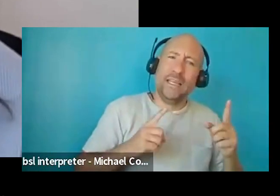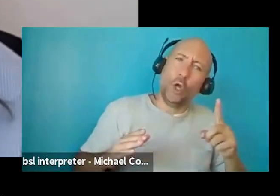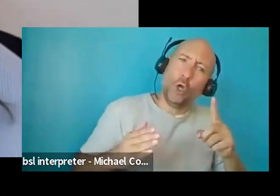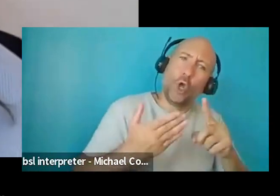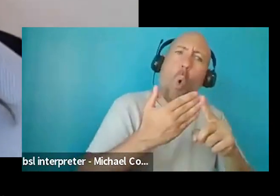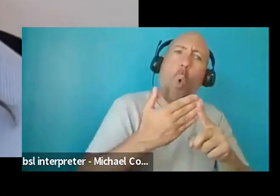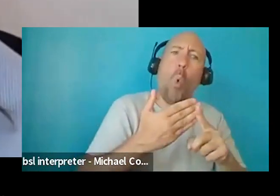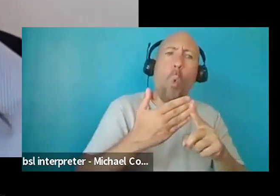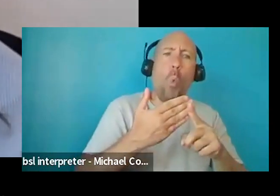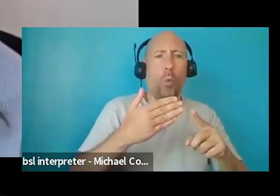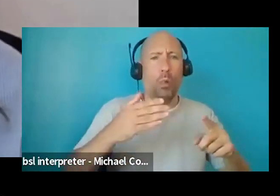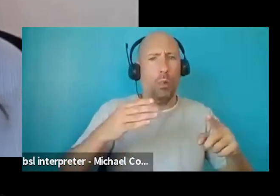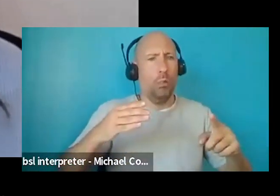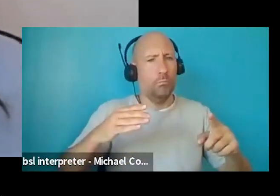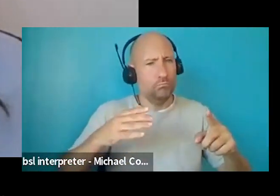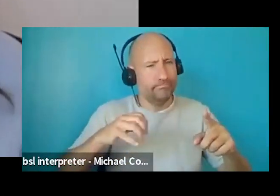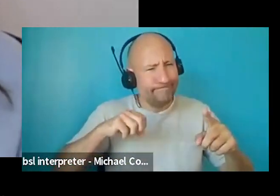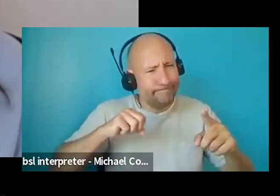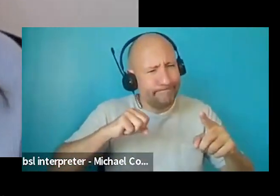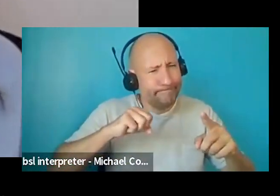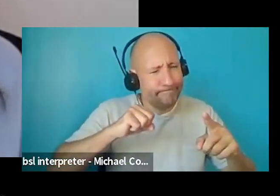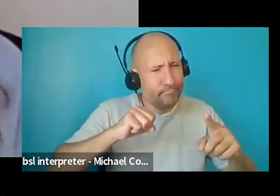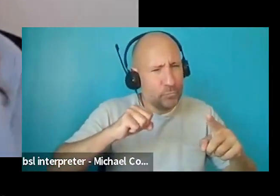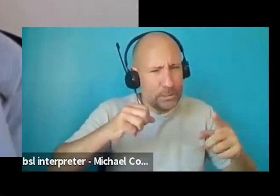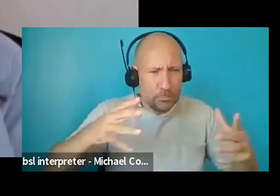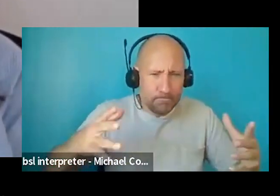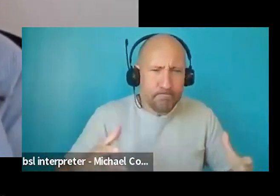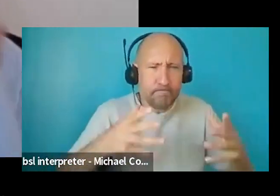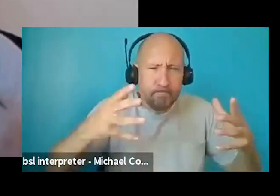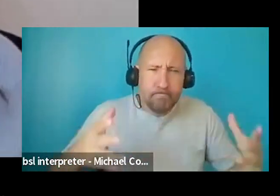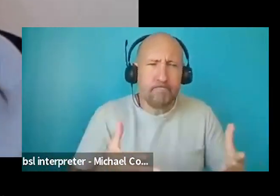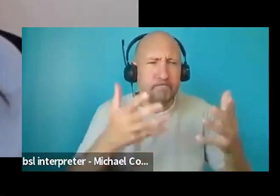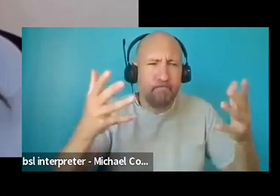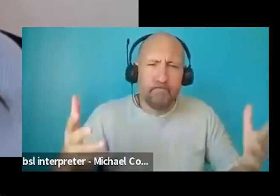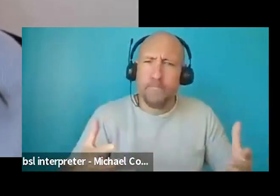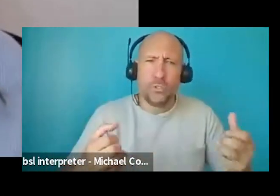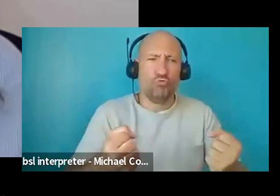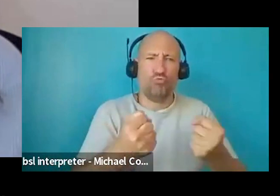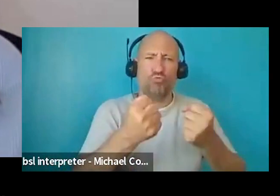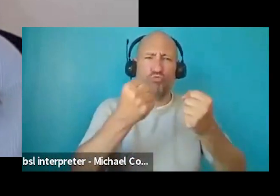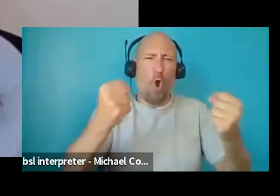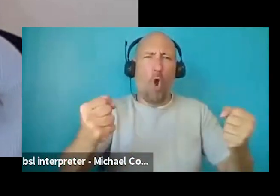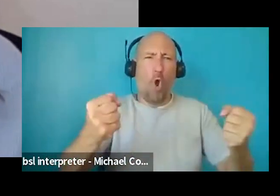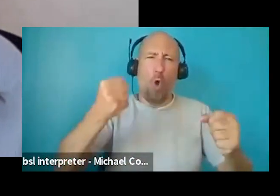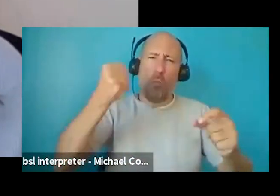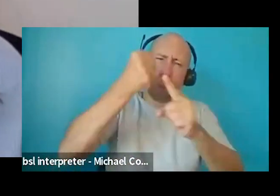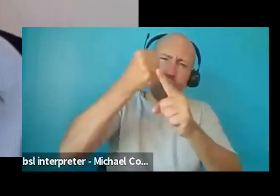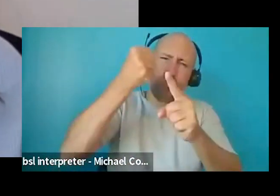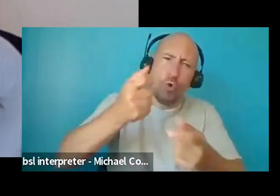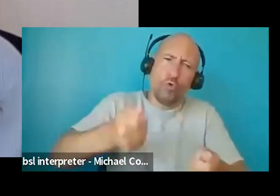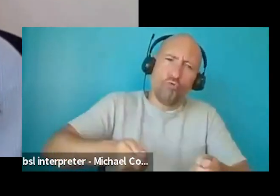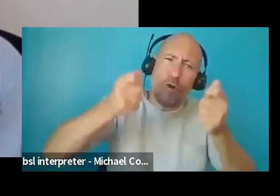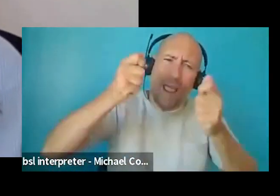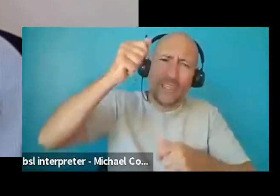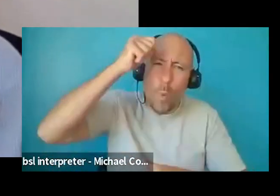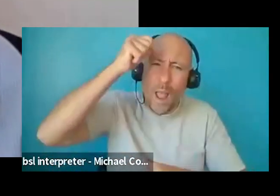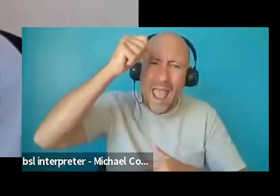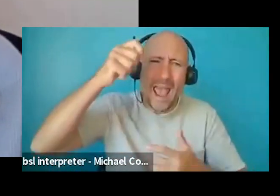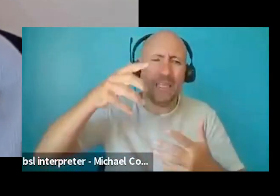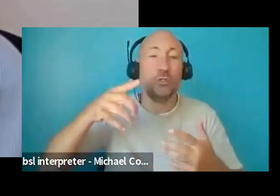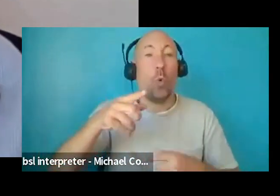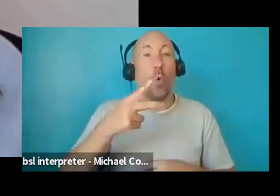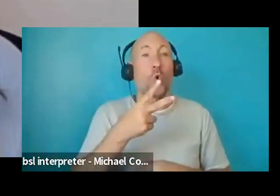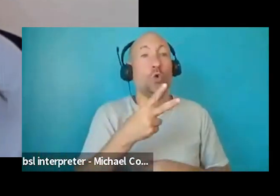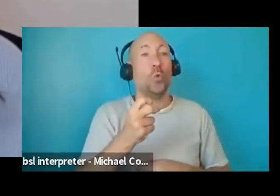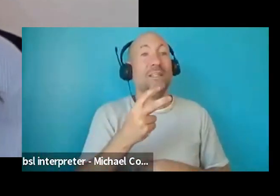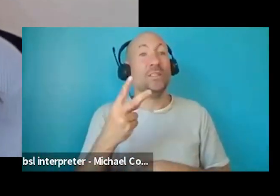of further strengthening these activities and raising awareness. The 2022 project,